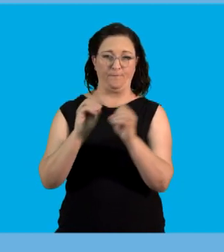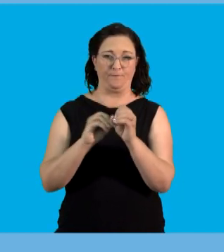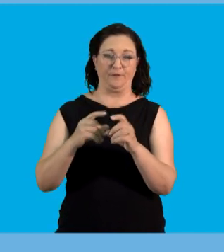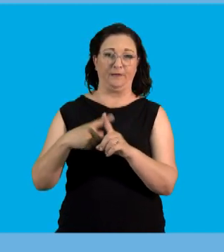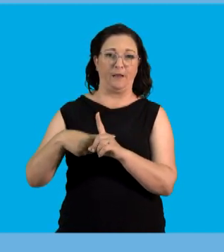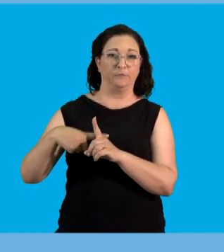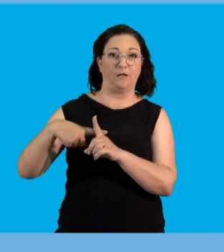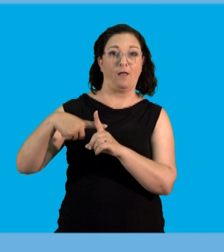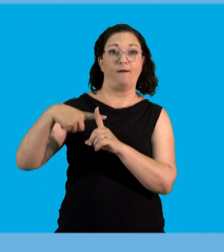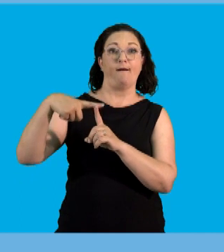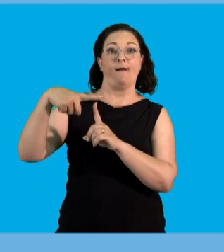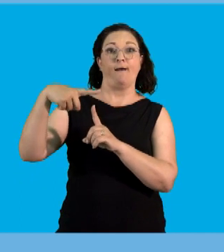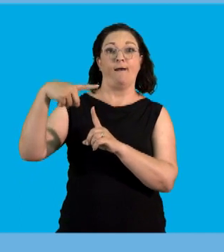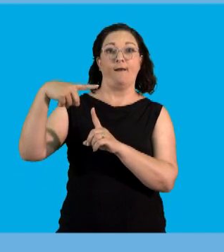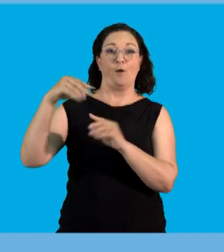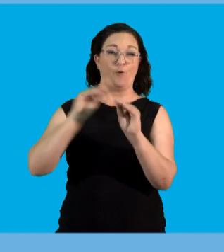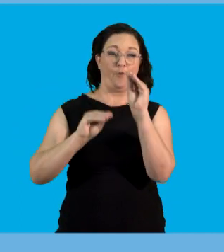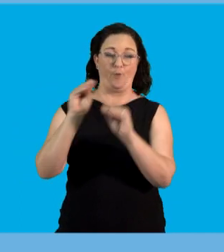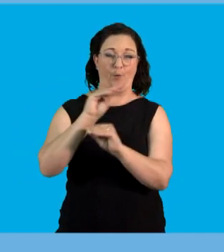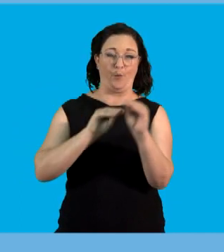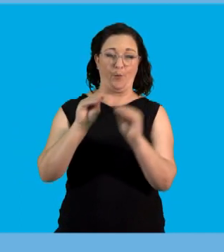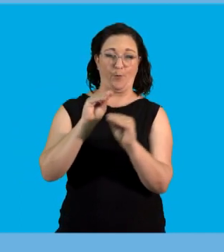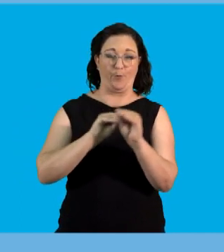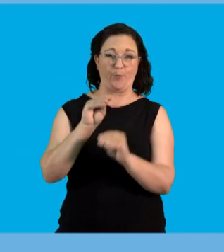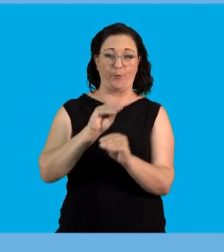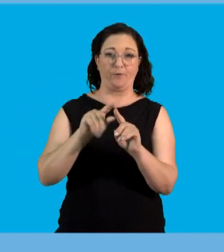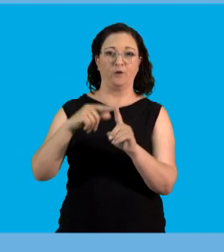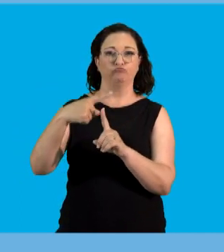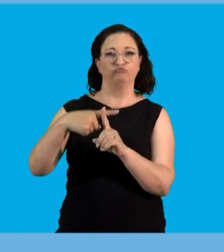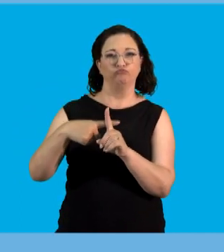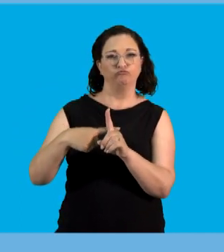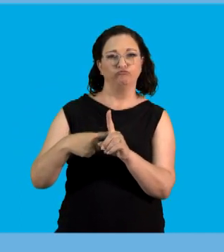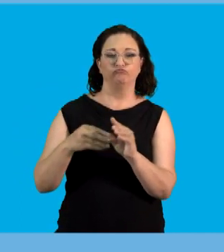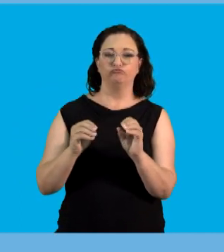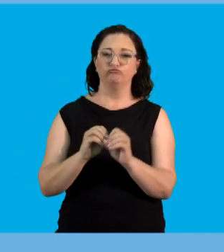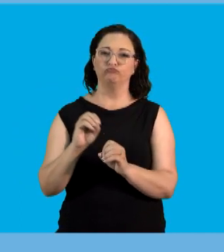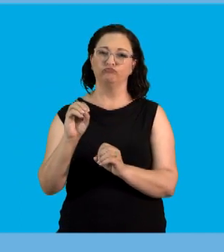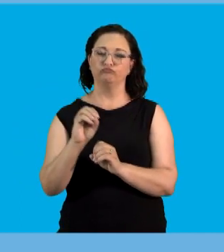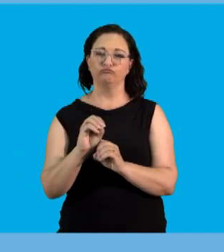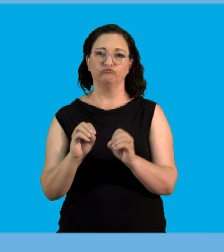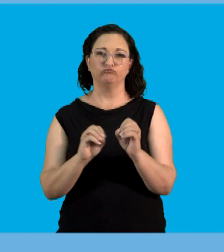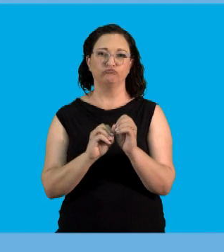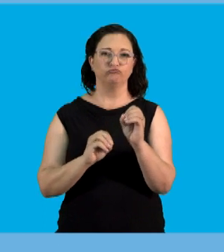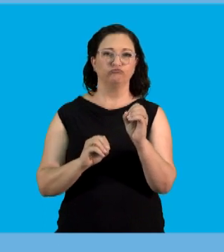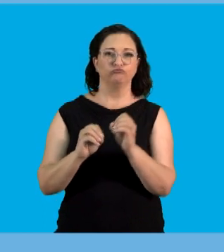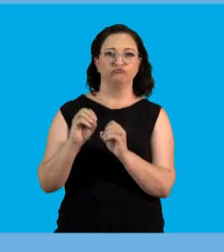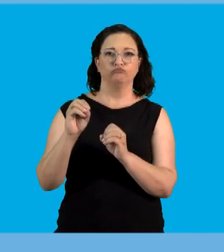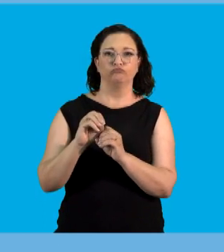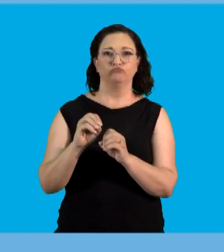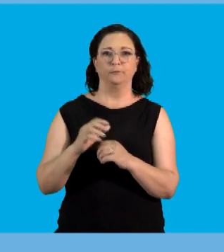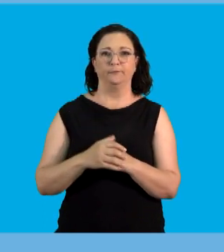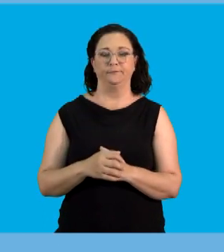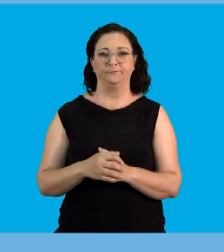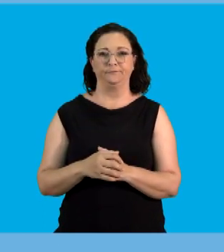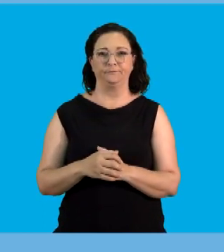this container. When the temperature is increased, they move around even more frequently, and the collisions between themselves and the walls of the